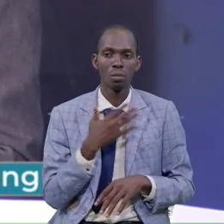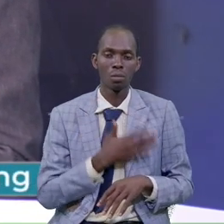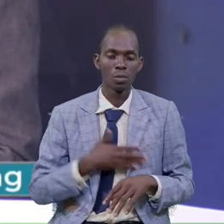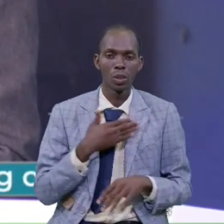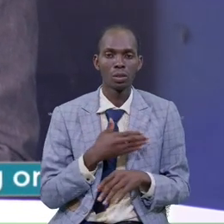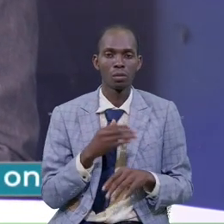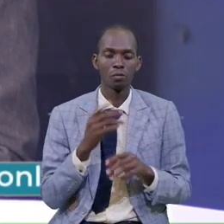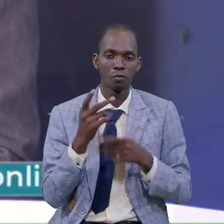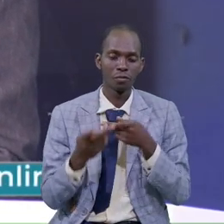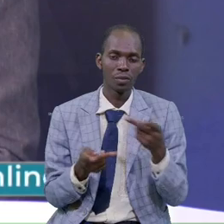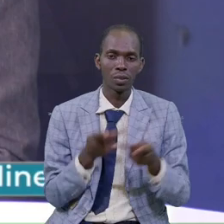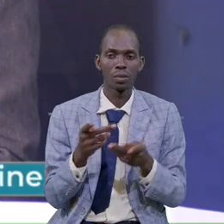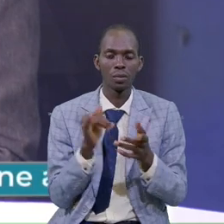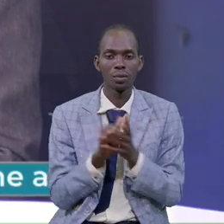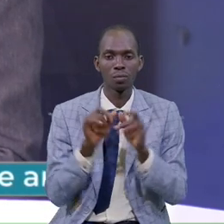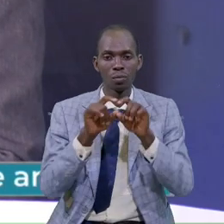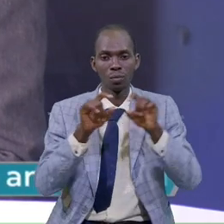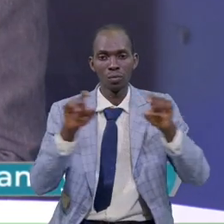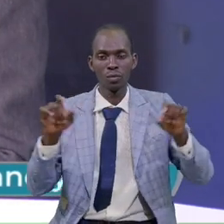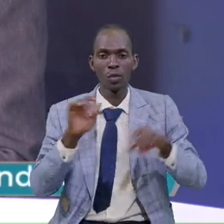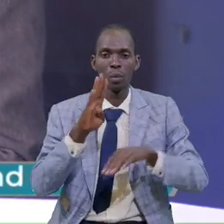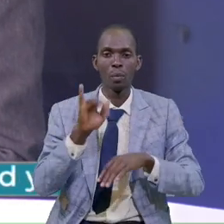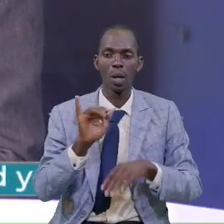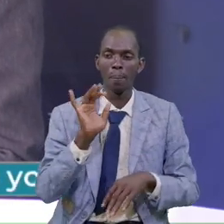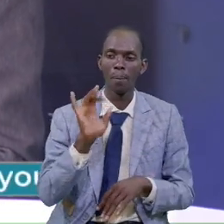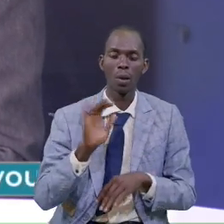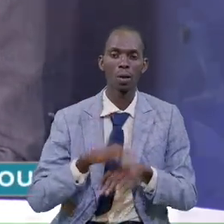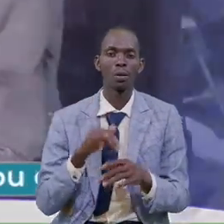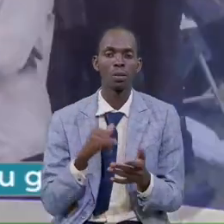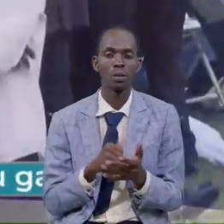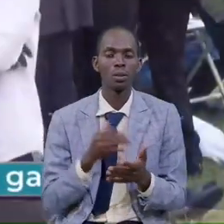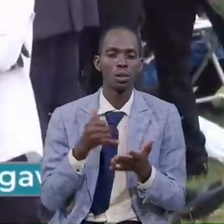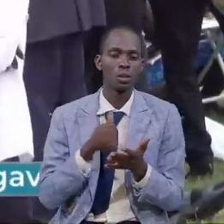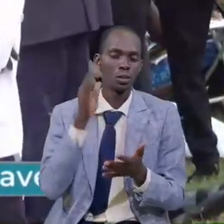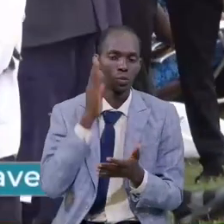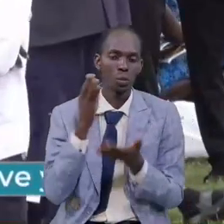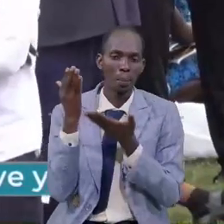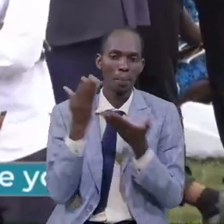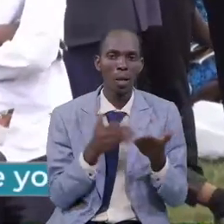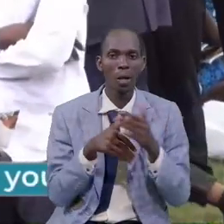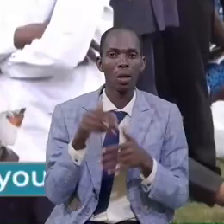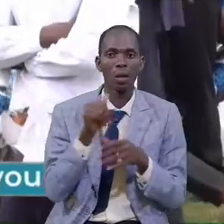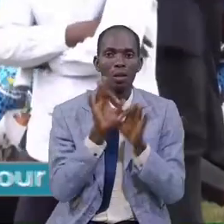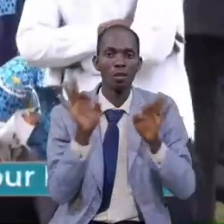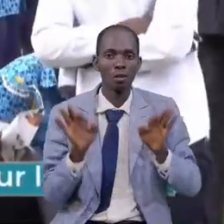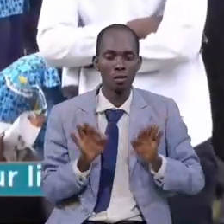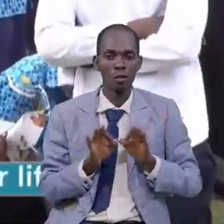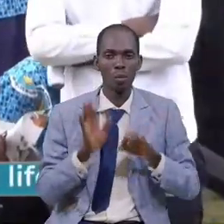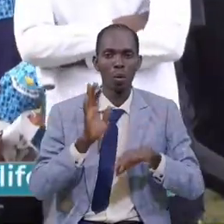le lien. Remplissez-le que nous puissions vous aider dans votre marche avec